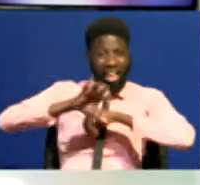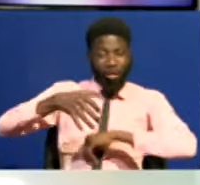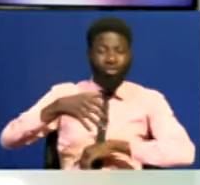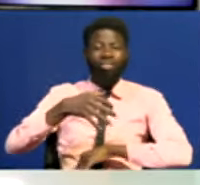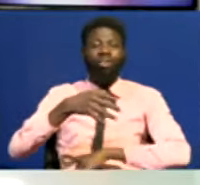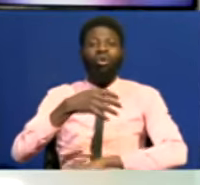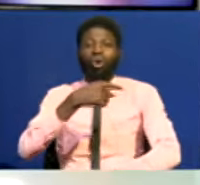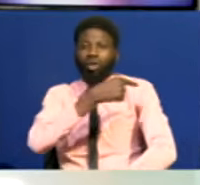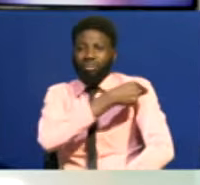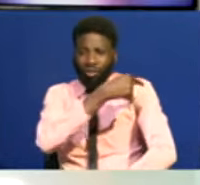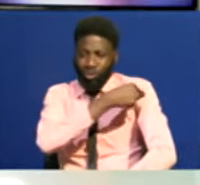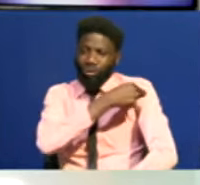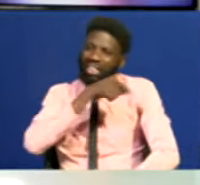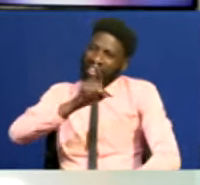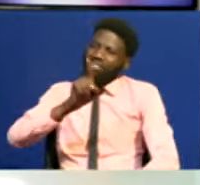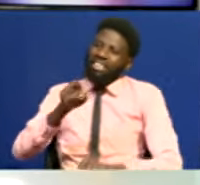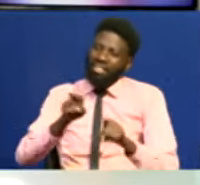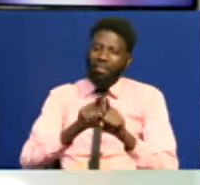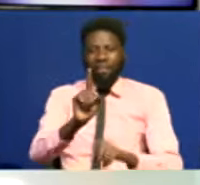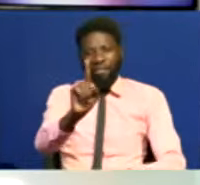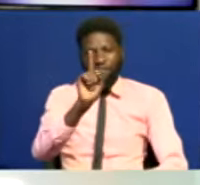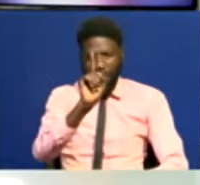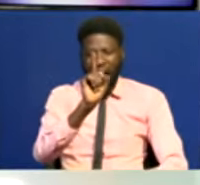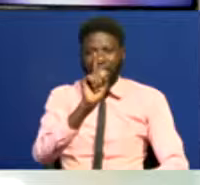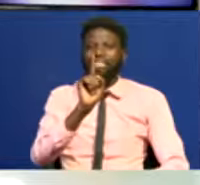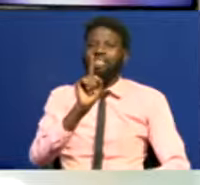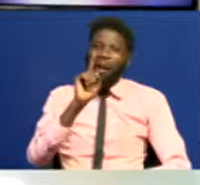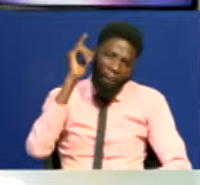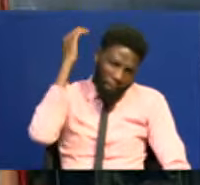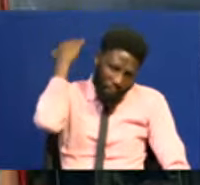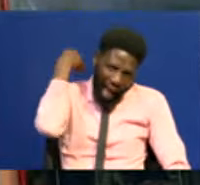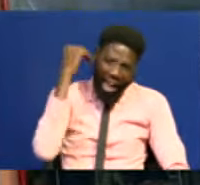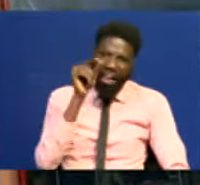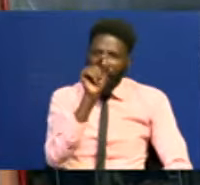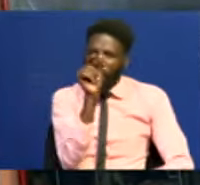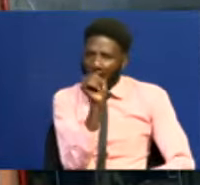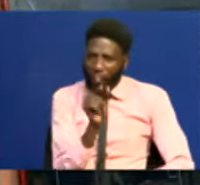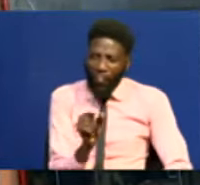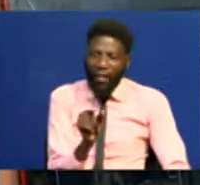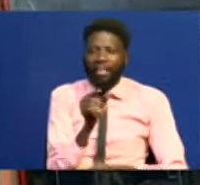the first spinal surgery in the county's hospital.